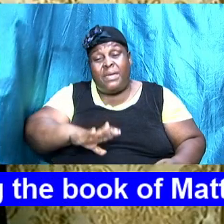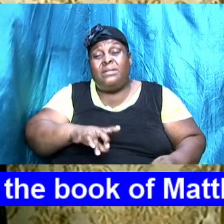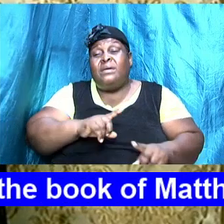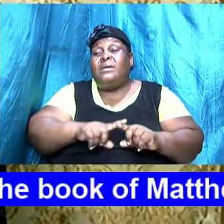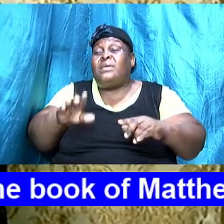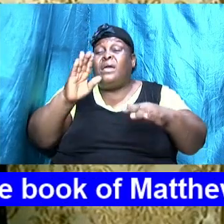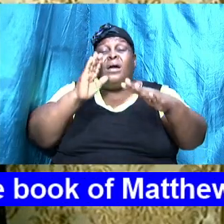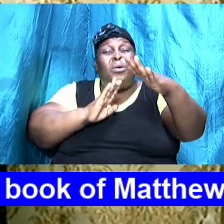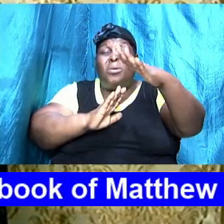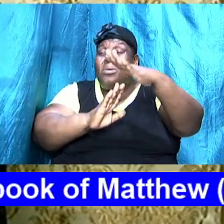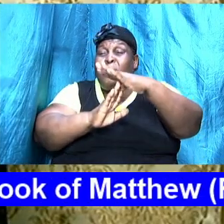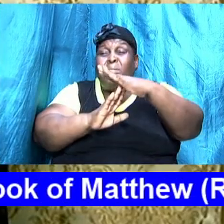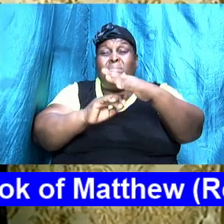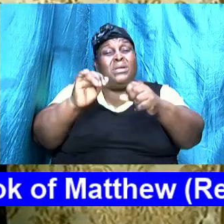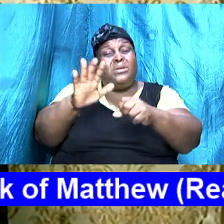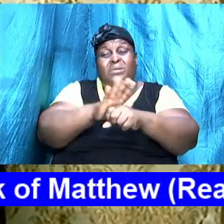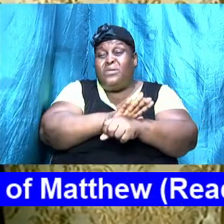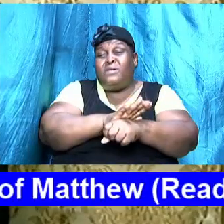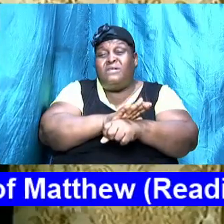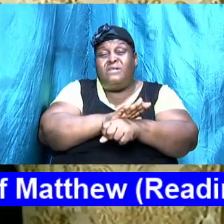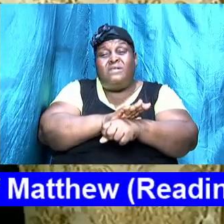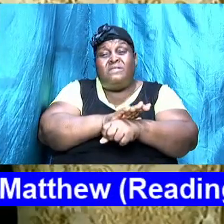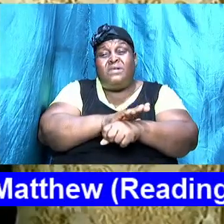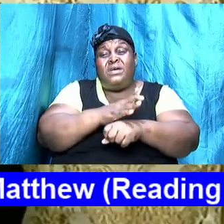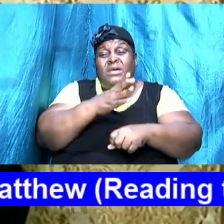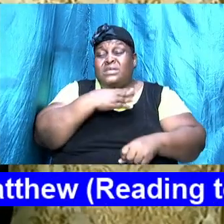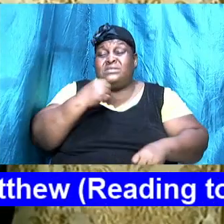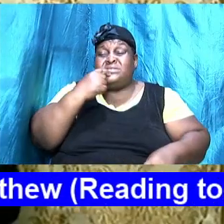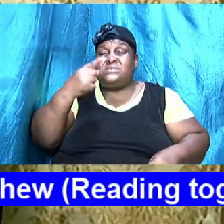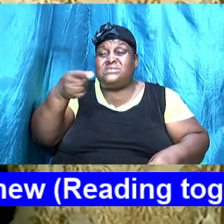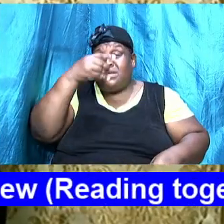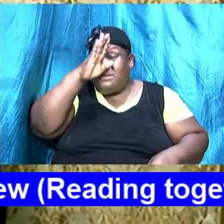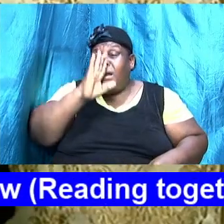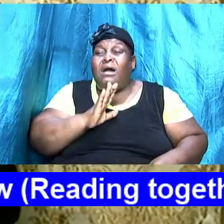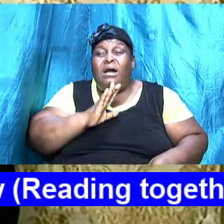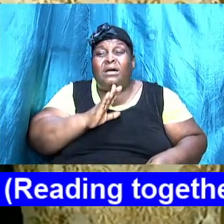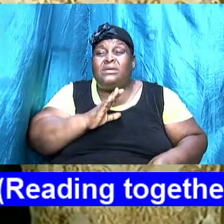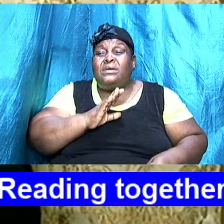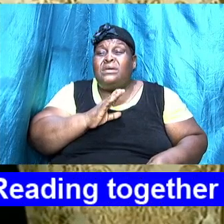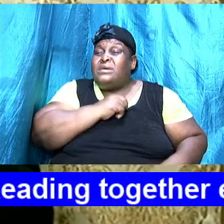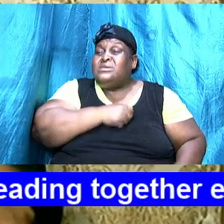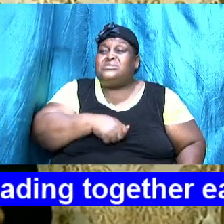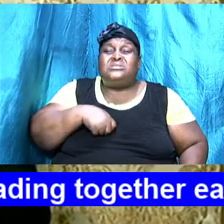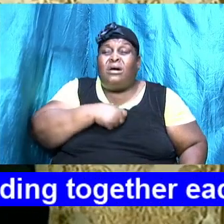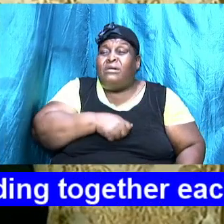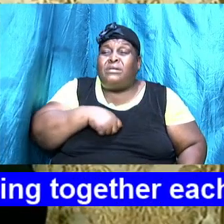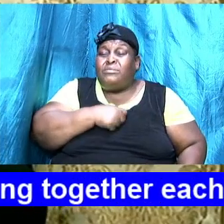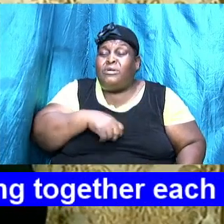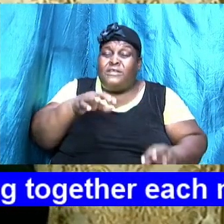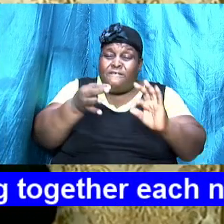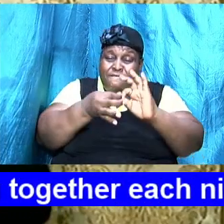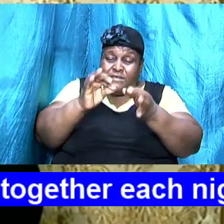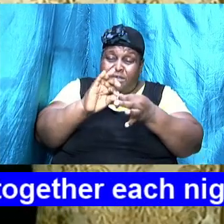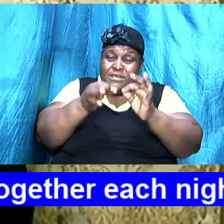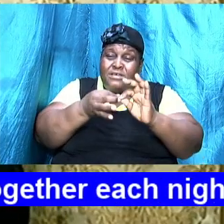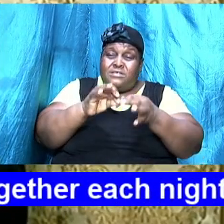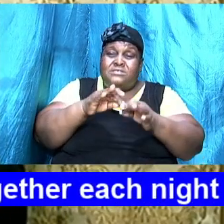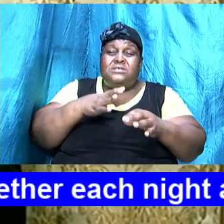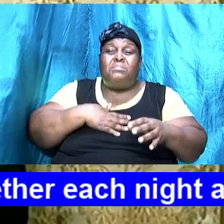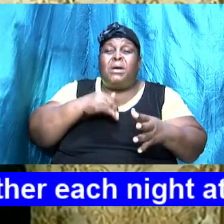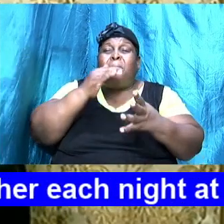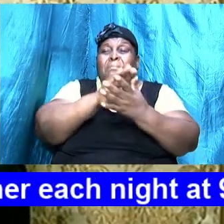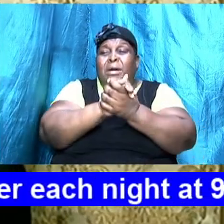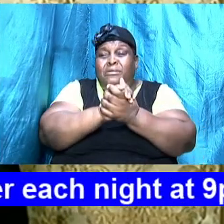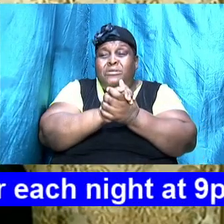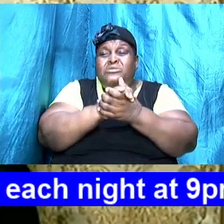was not being the kind of husband, I was not the man that I should be, I'm going to fix it right now. If men